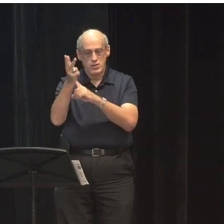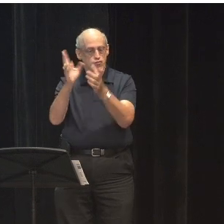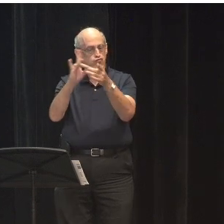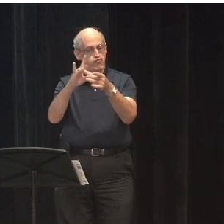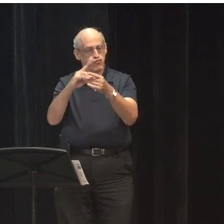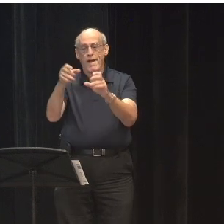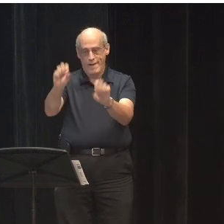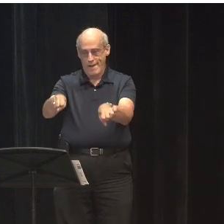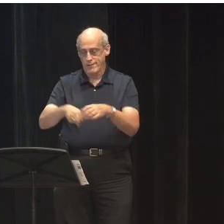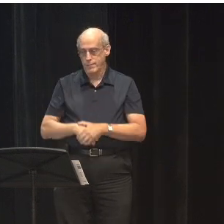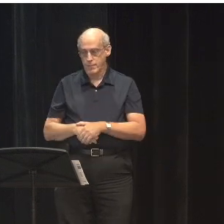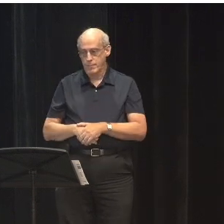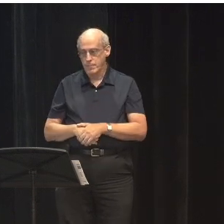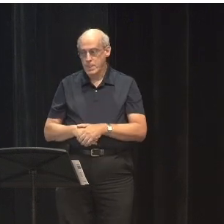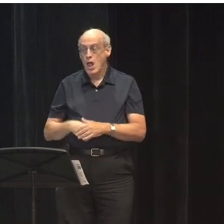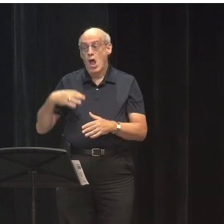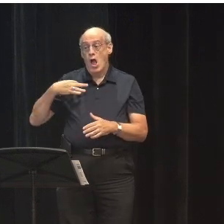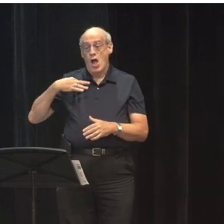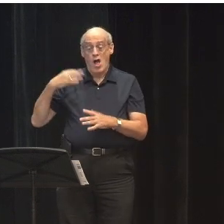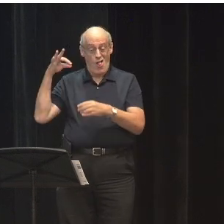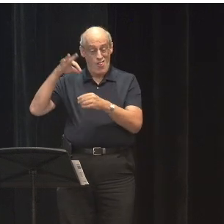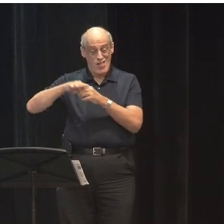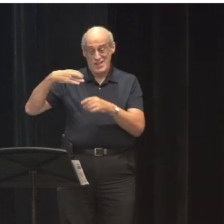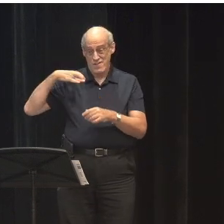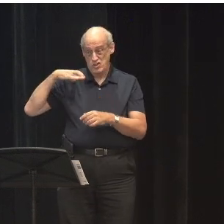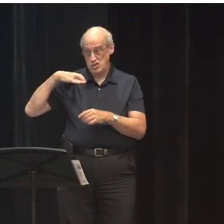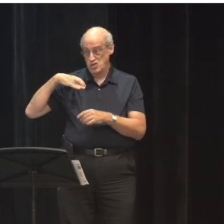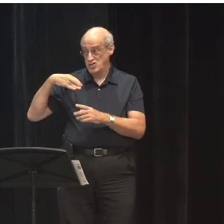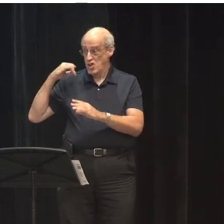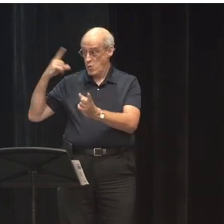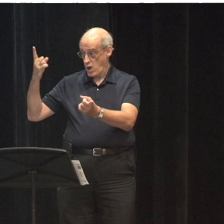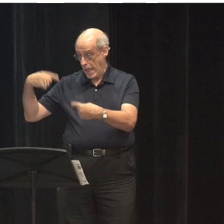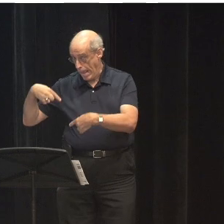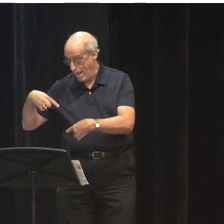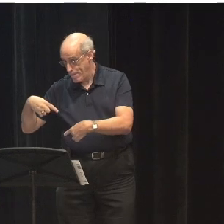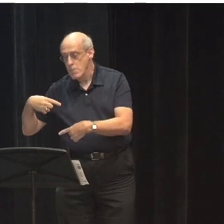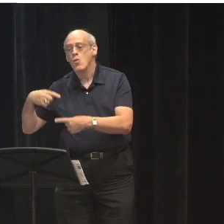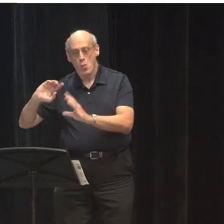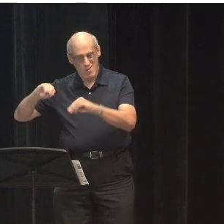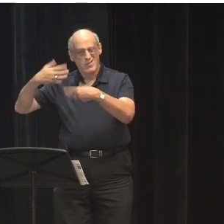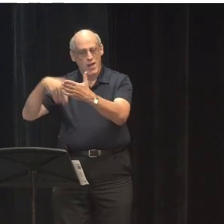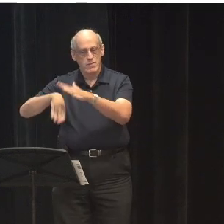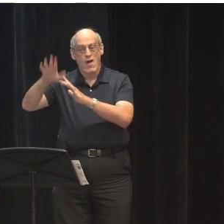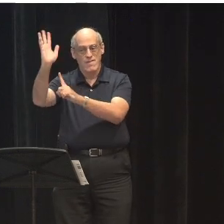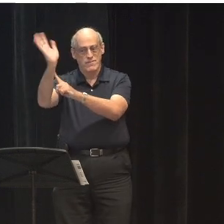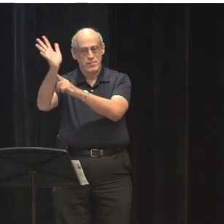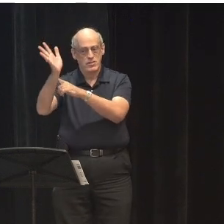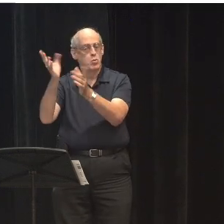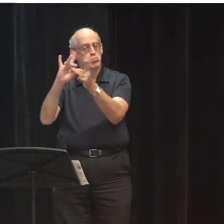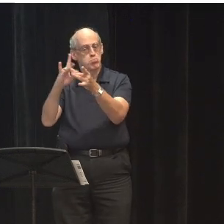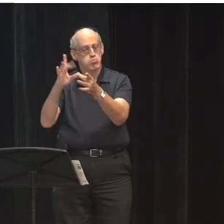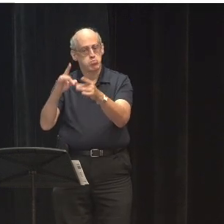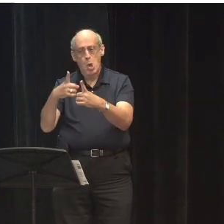speak. Elected officials, if any are here, will receive up to 5 minutes to state their